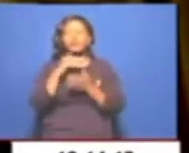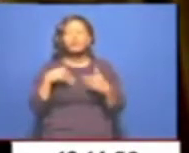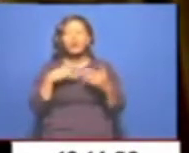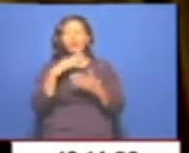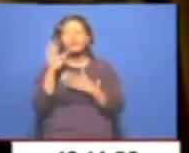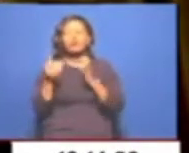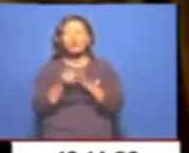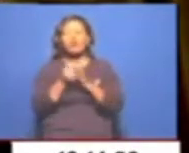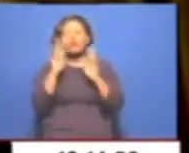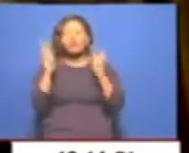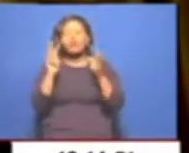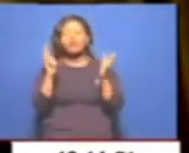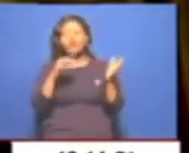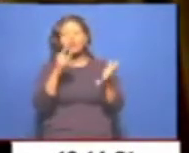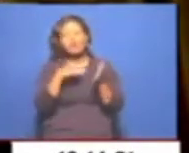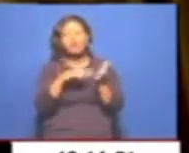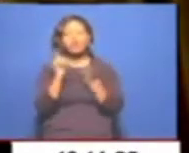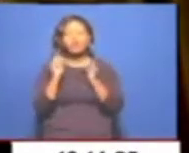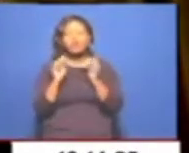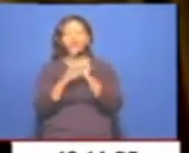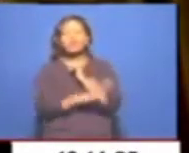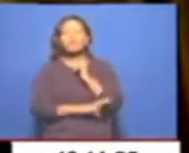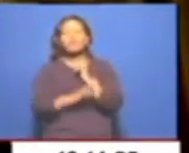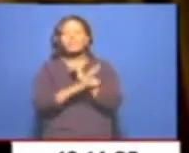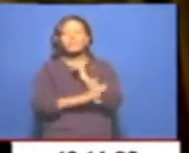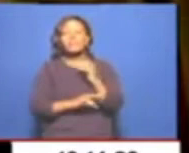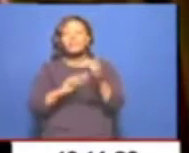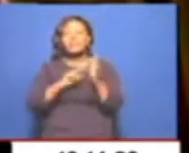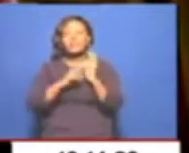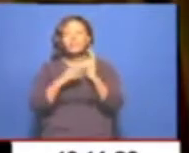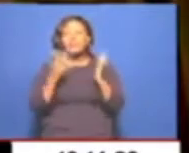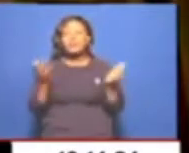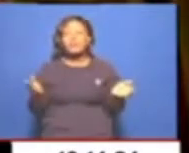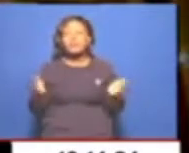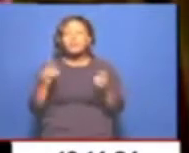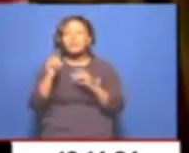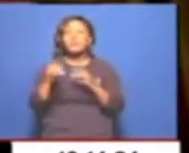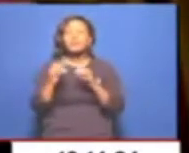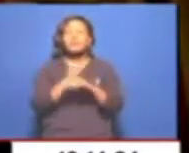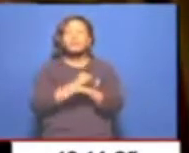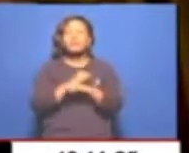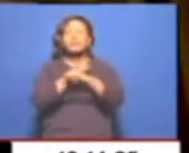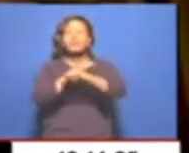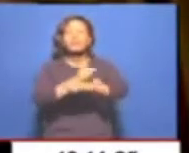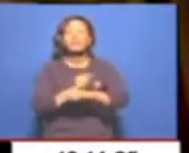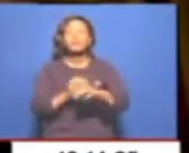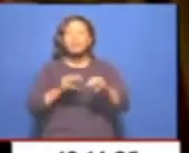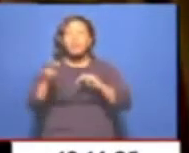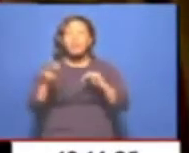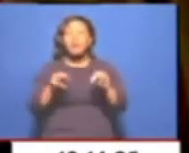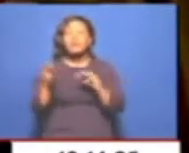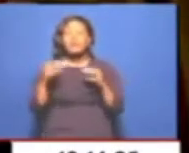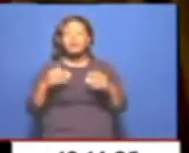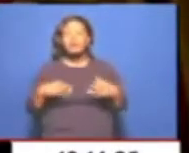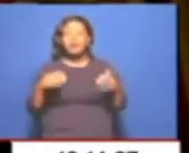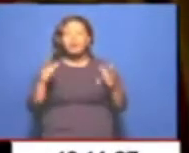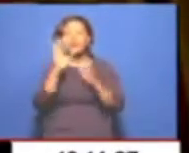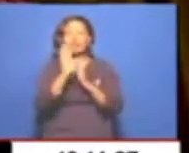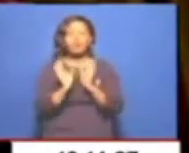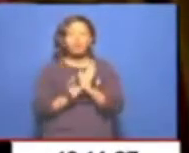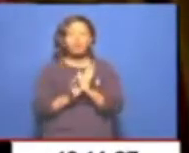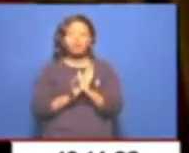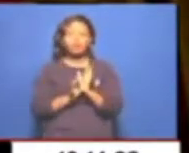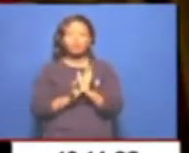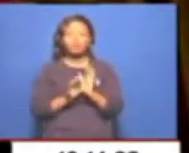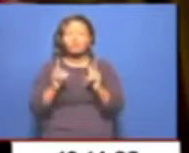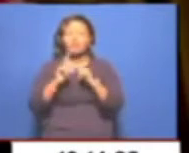to be passed by this particular country. So it is an inbuilt defense mechanism we have in our Constitution for its defense. I